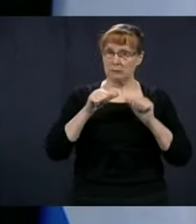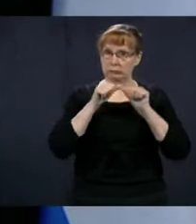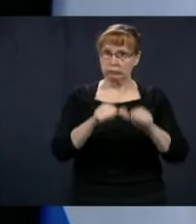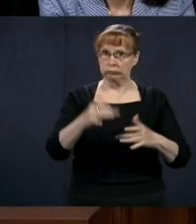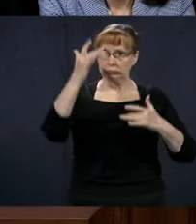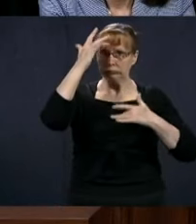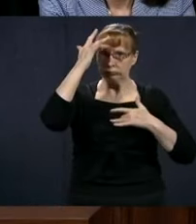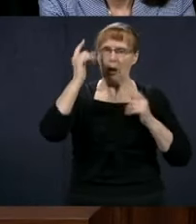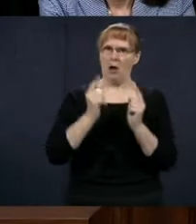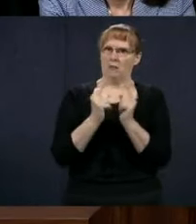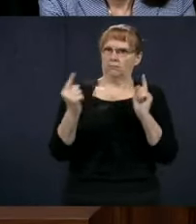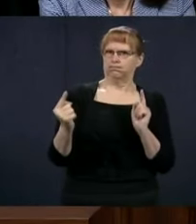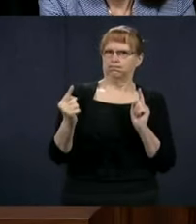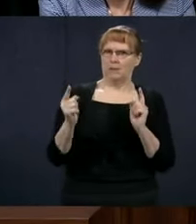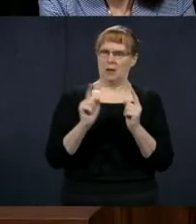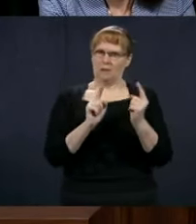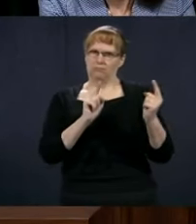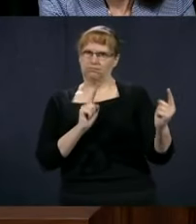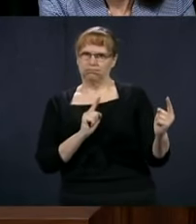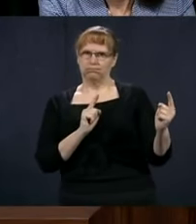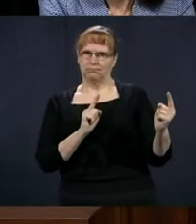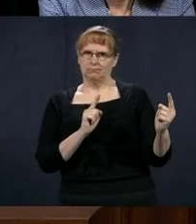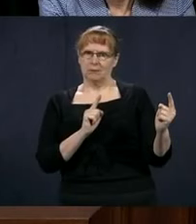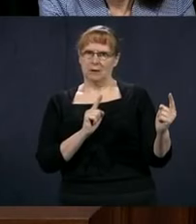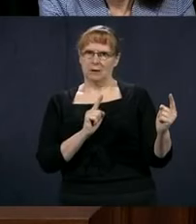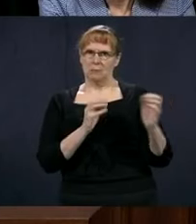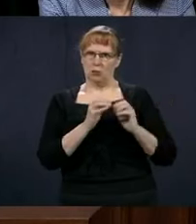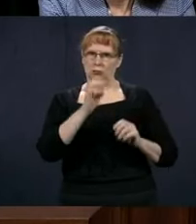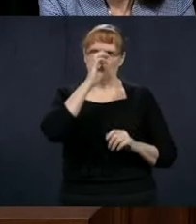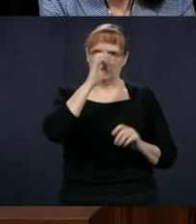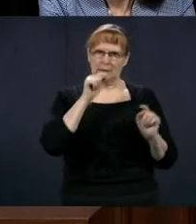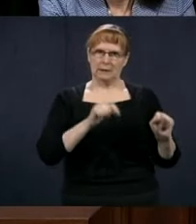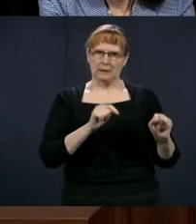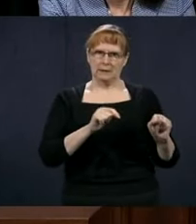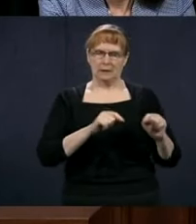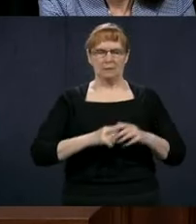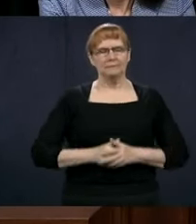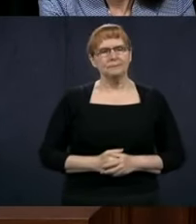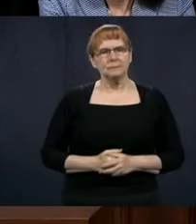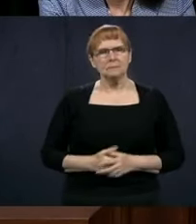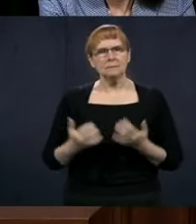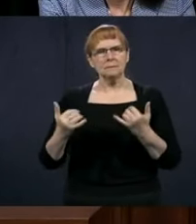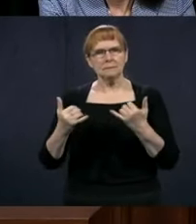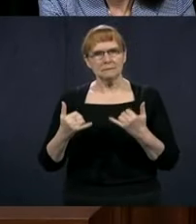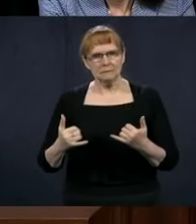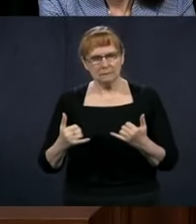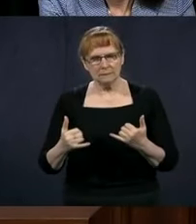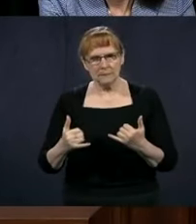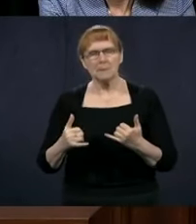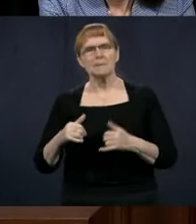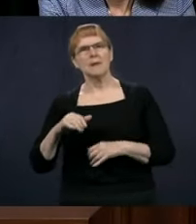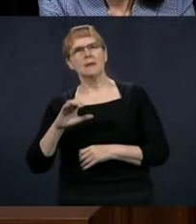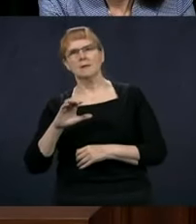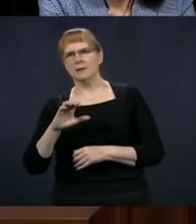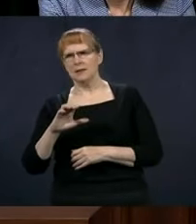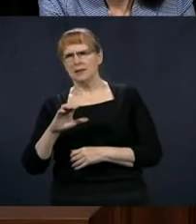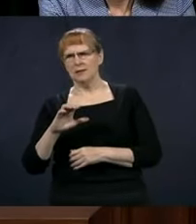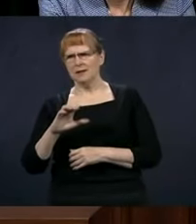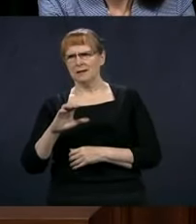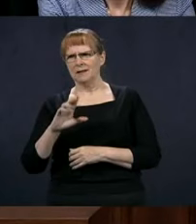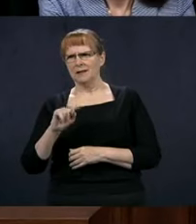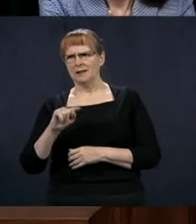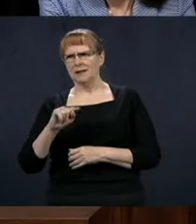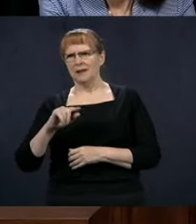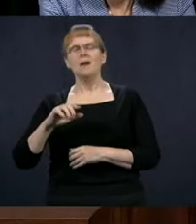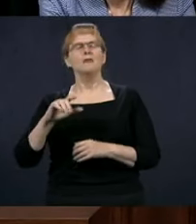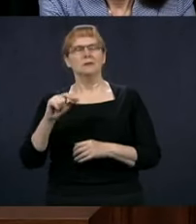Philotier, Montreal Gazette. Hello, good day. A little question for Minister McCann on what you just mentioned about the sous-ministre, the